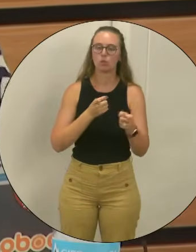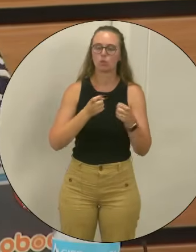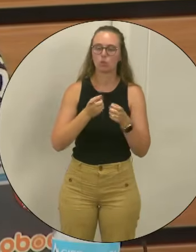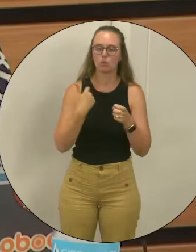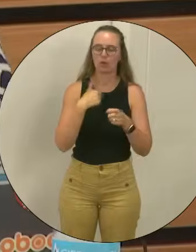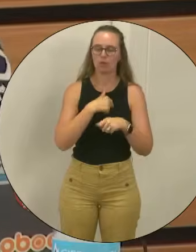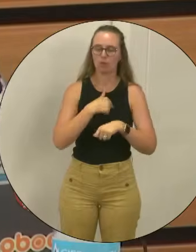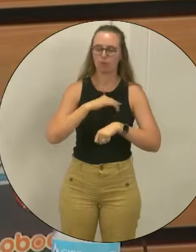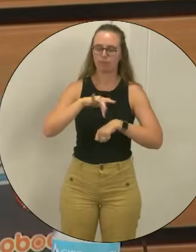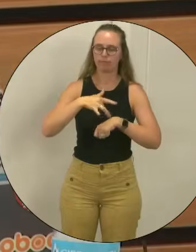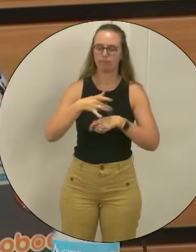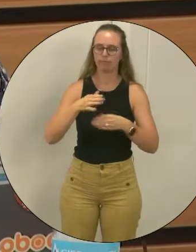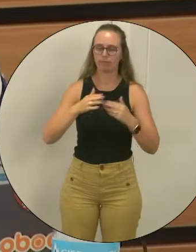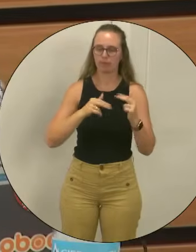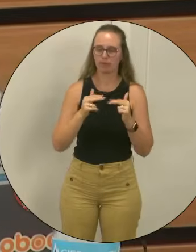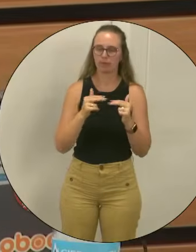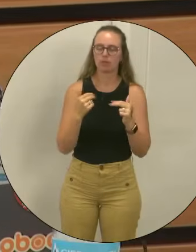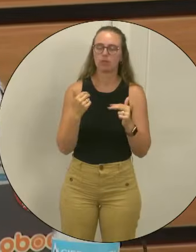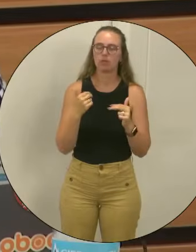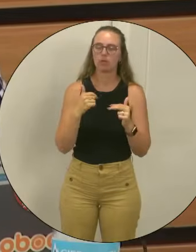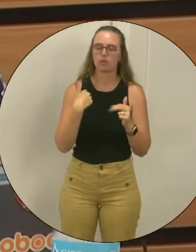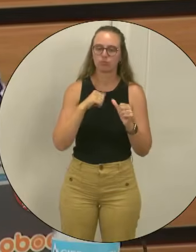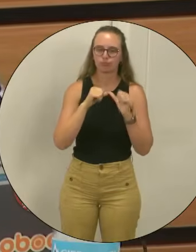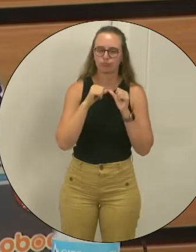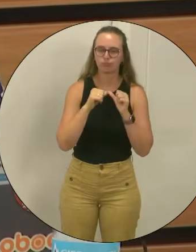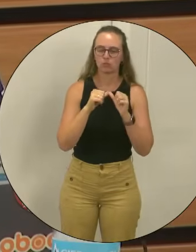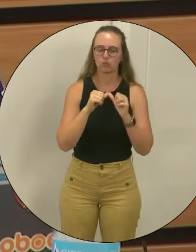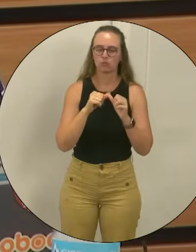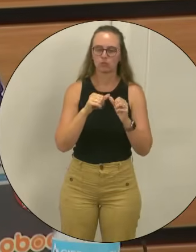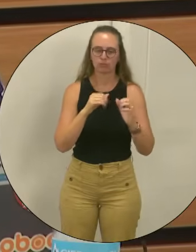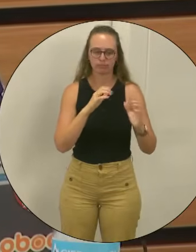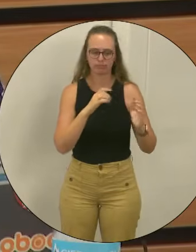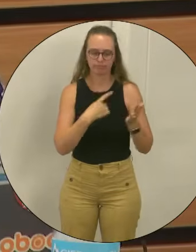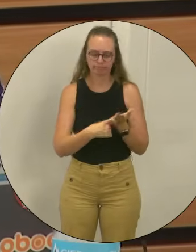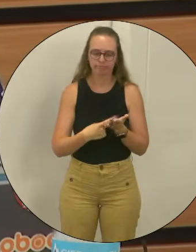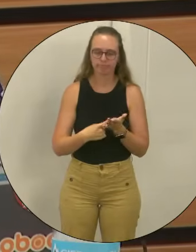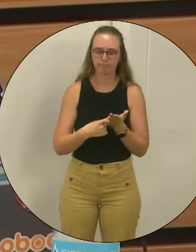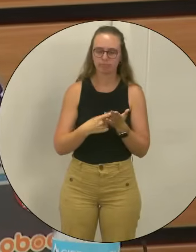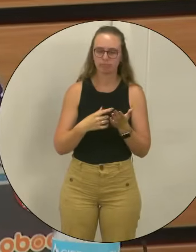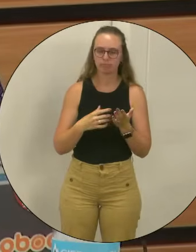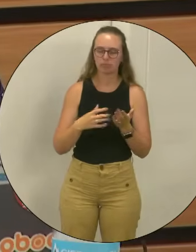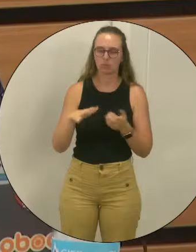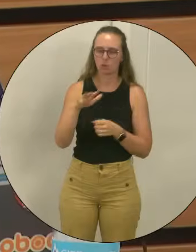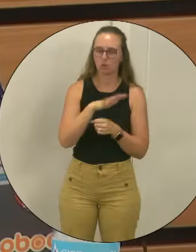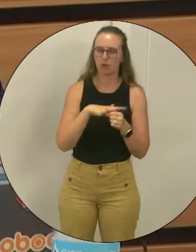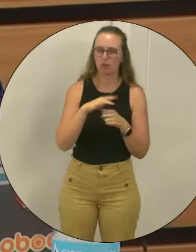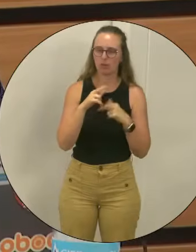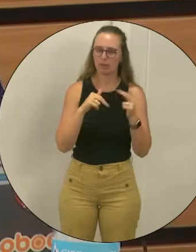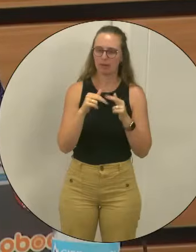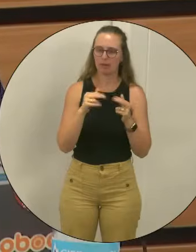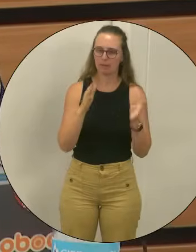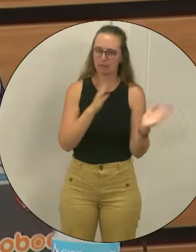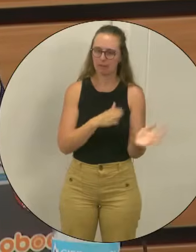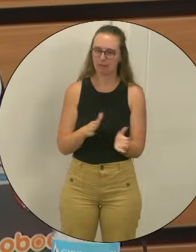facilities. As we continue to have conversations around the facility master plans,